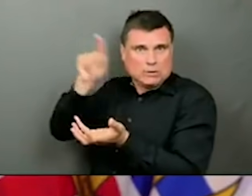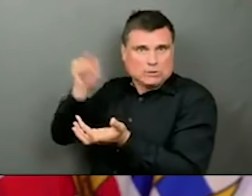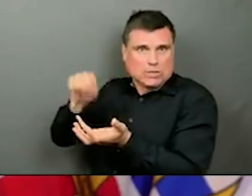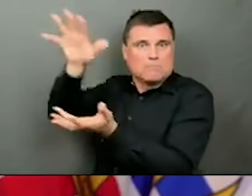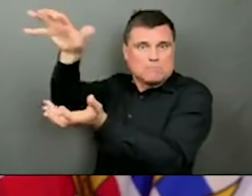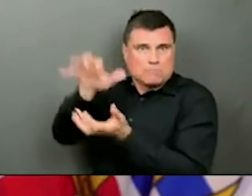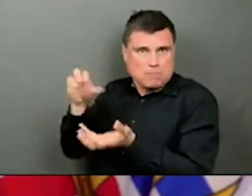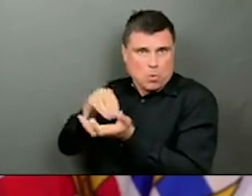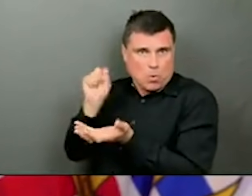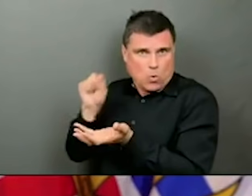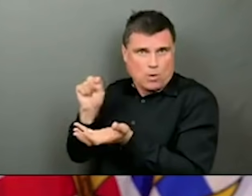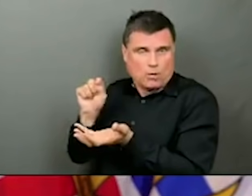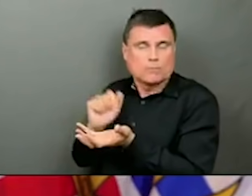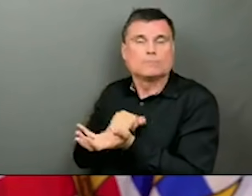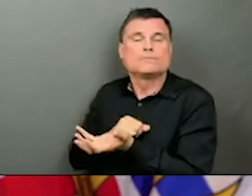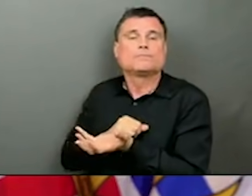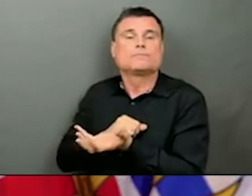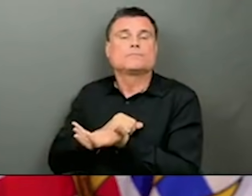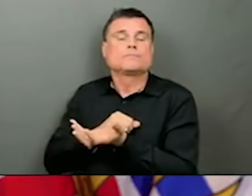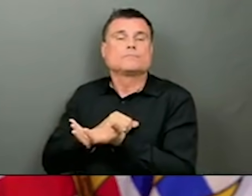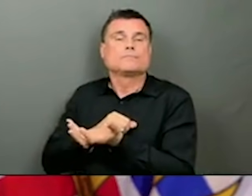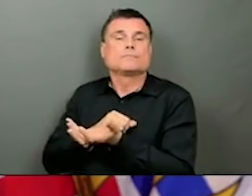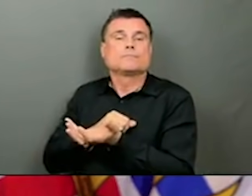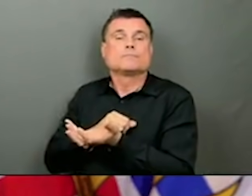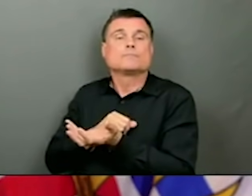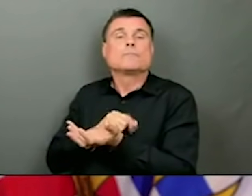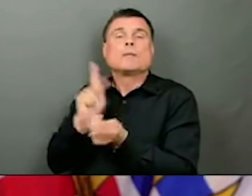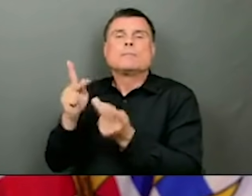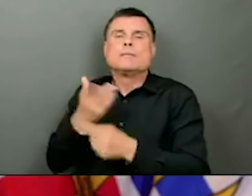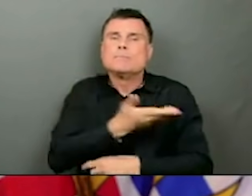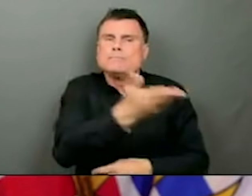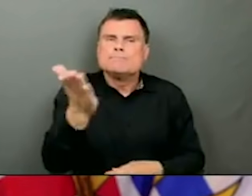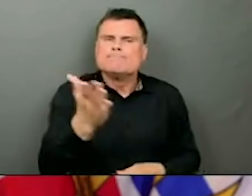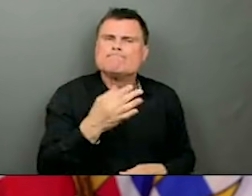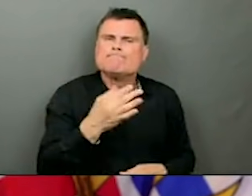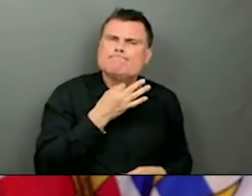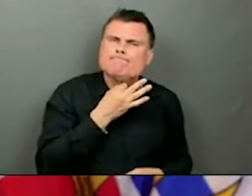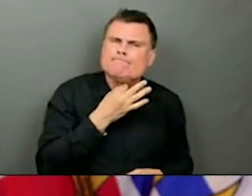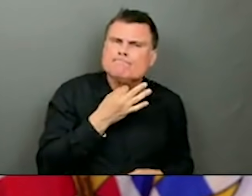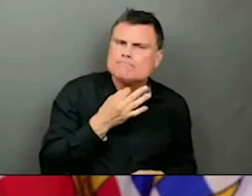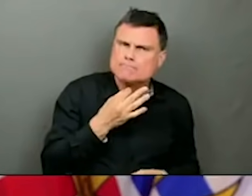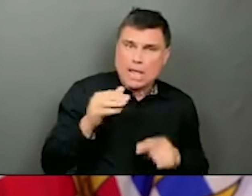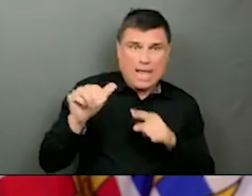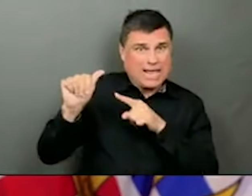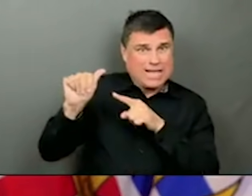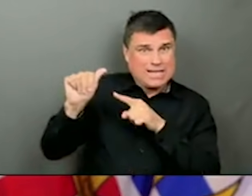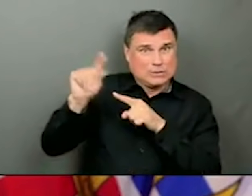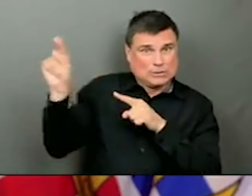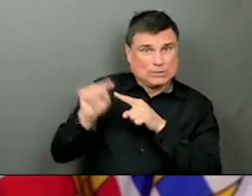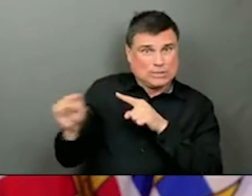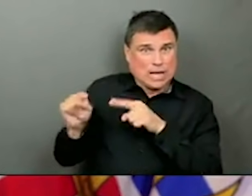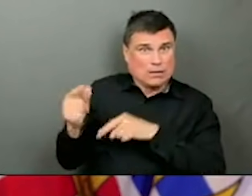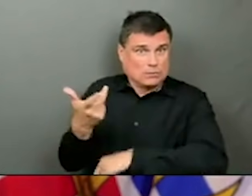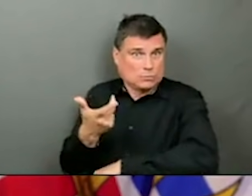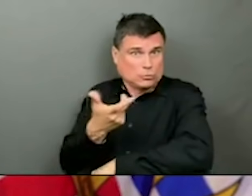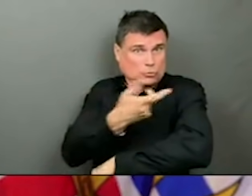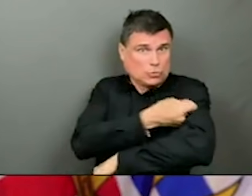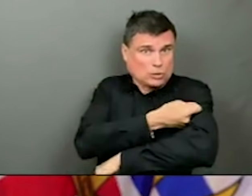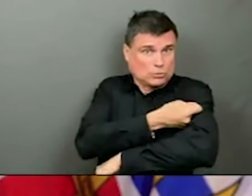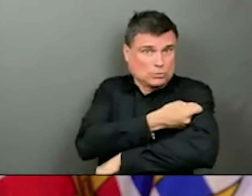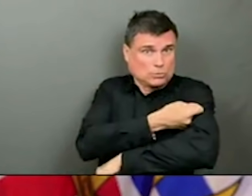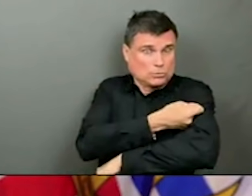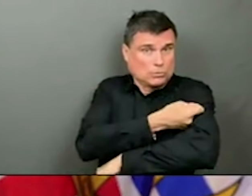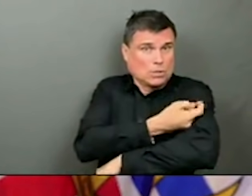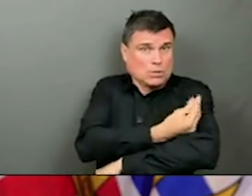the protection that you get after dose 1 with this vaccine goes up over a period of as long as 12 weeks. And we